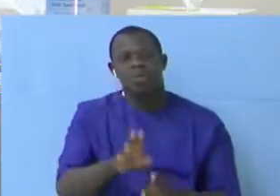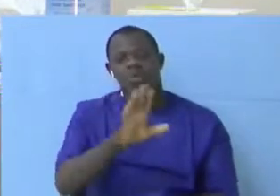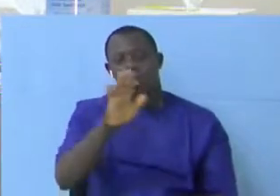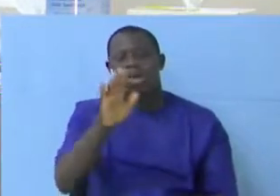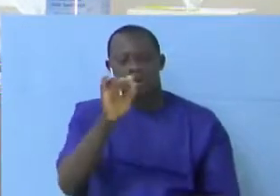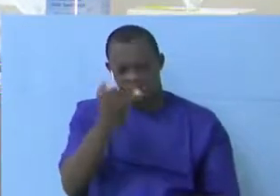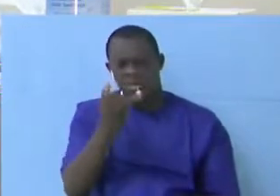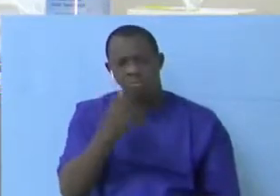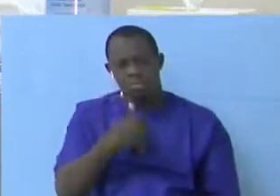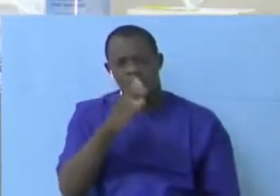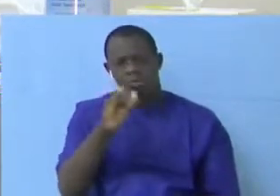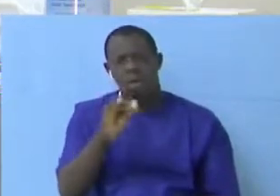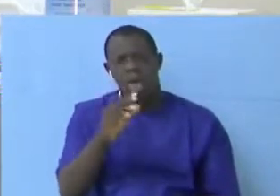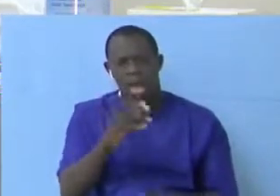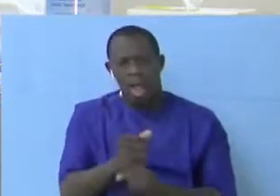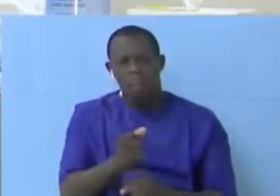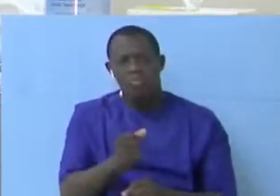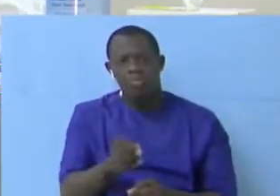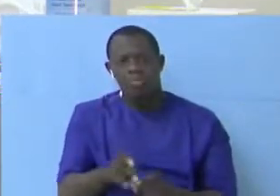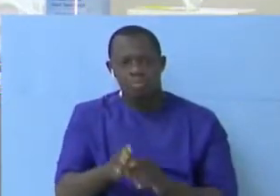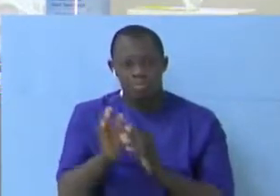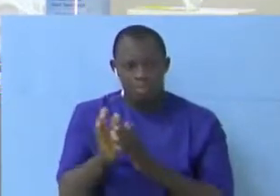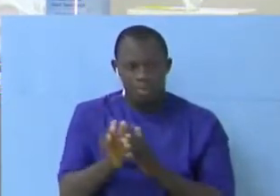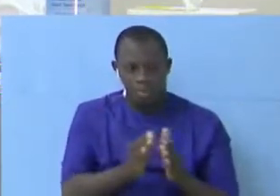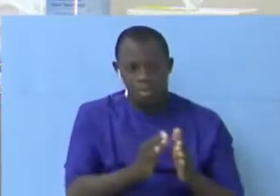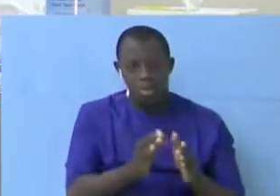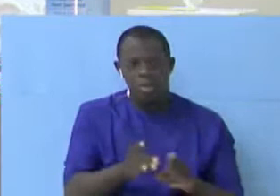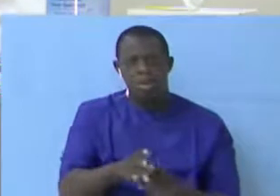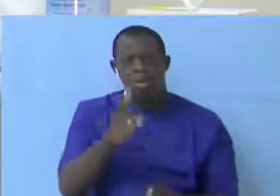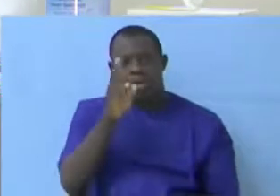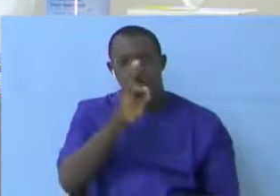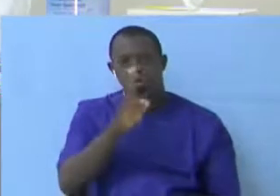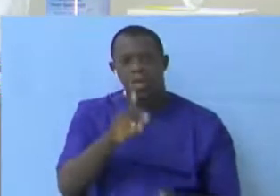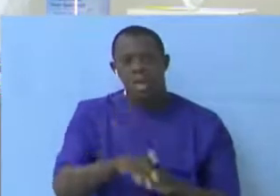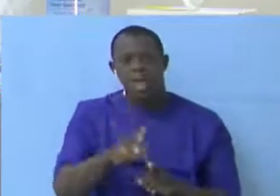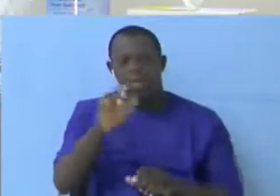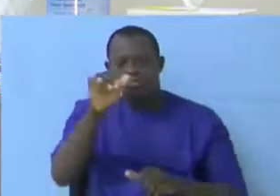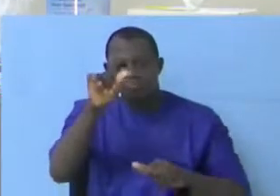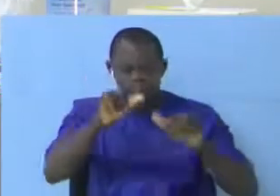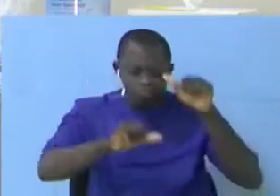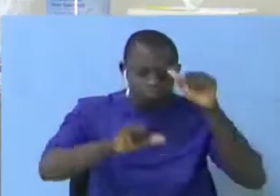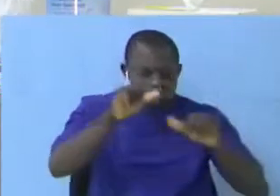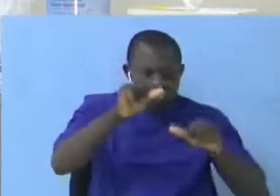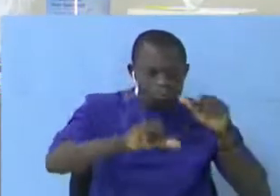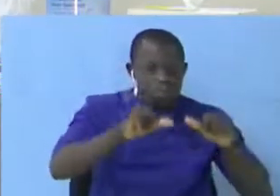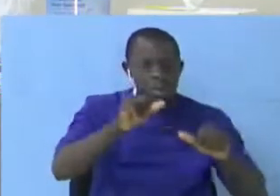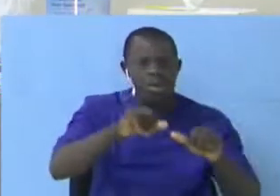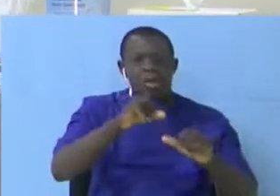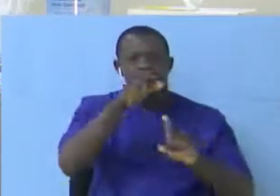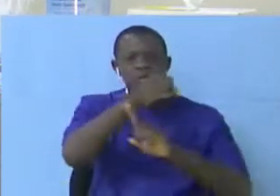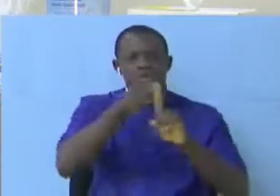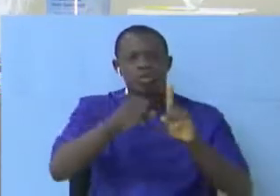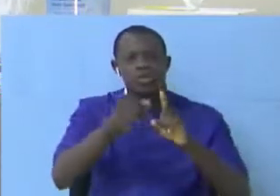I did. And you made an assessment of the situation.